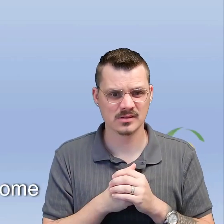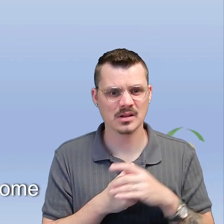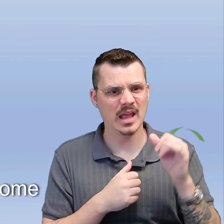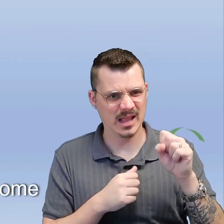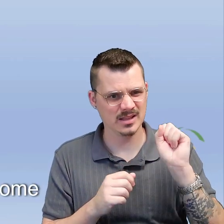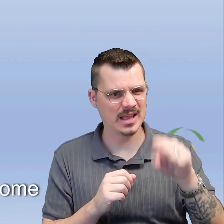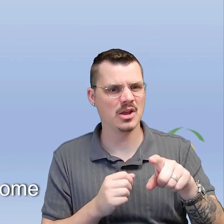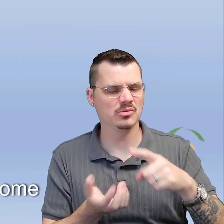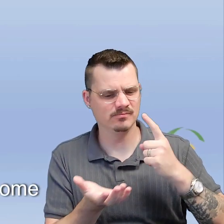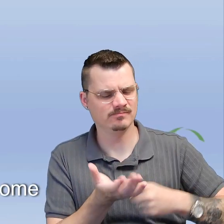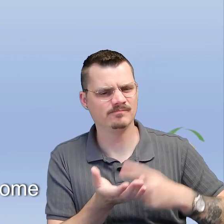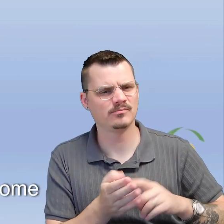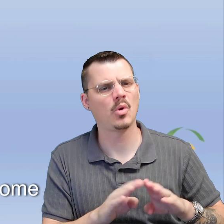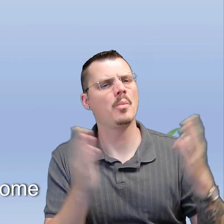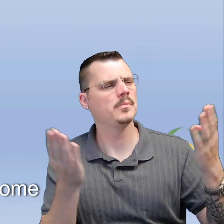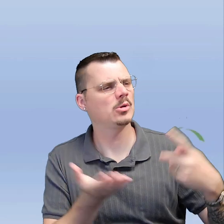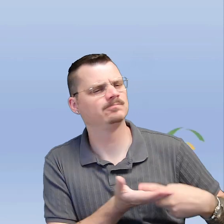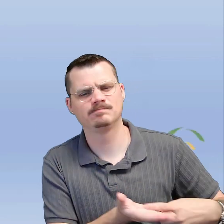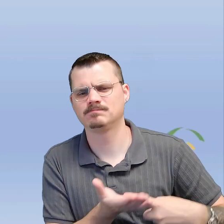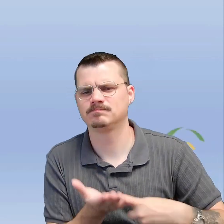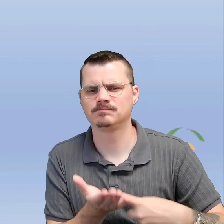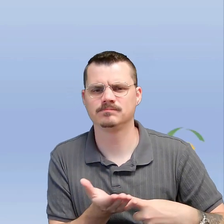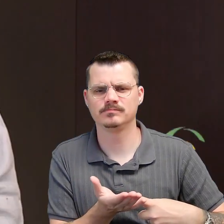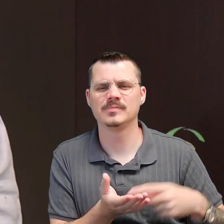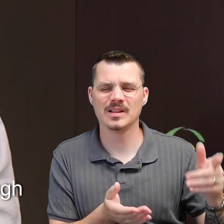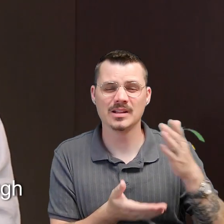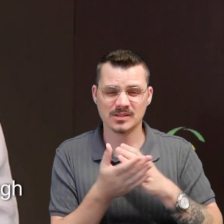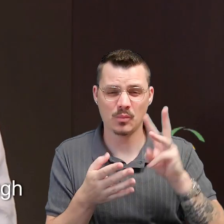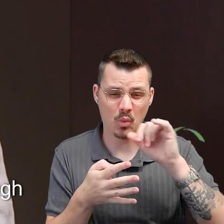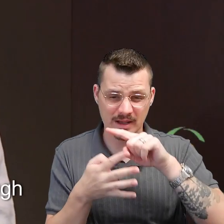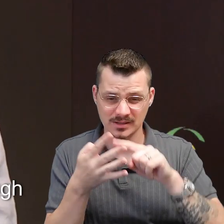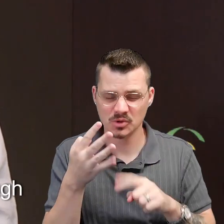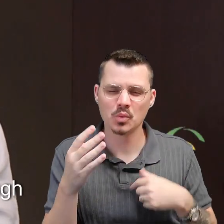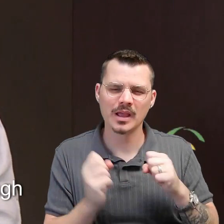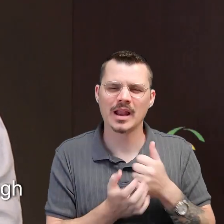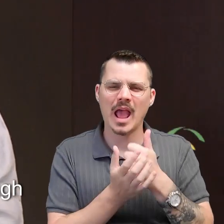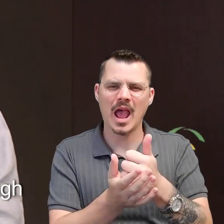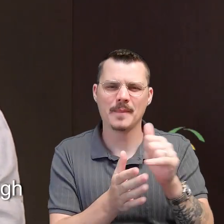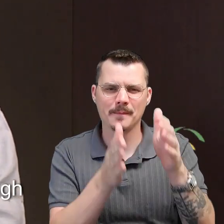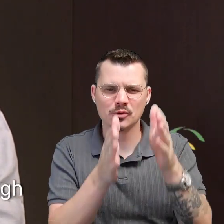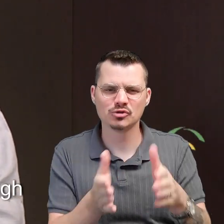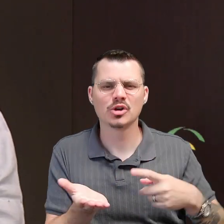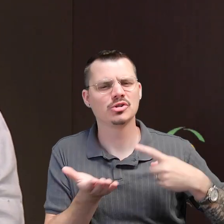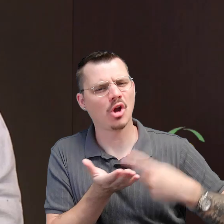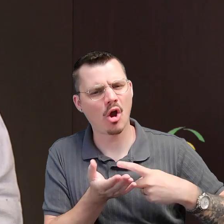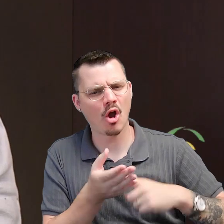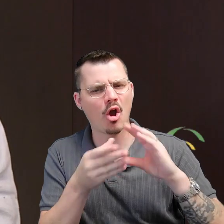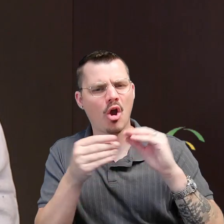Is it open for discussion? These are some of the ways that we can help a person talk